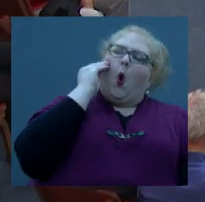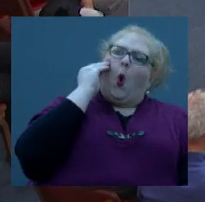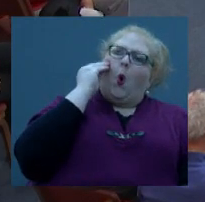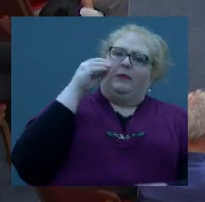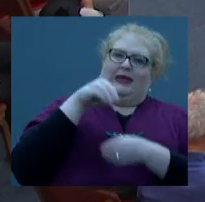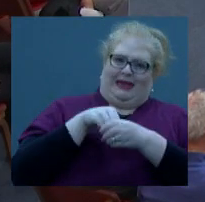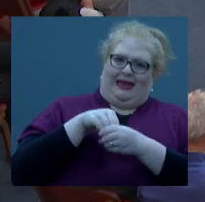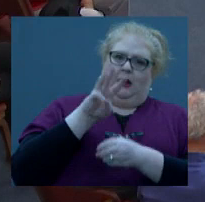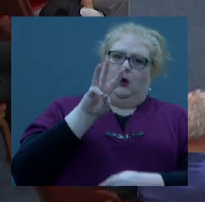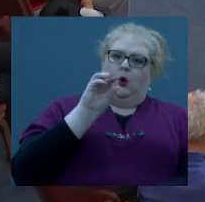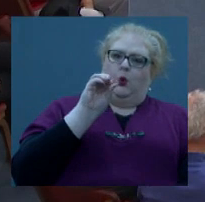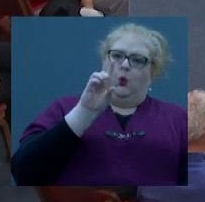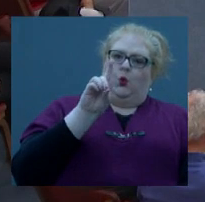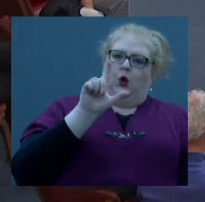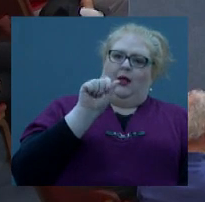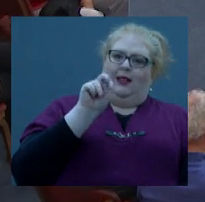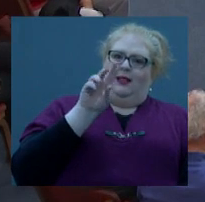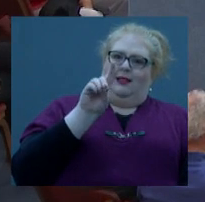Edge. Mm-hmm.